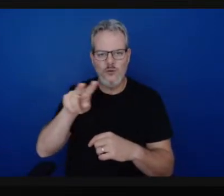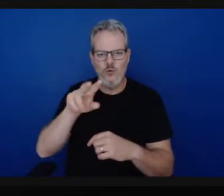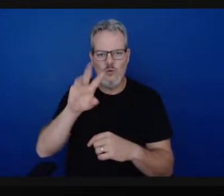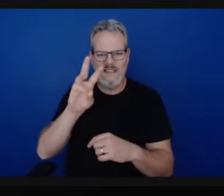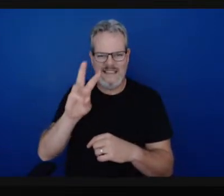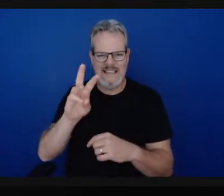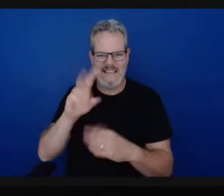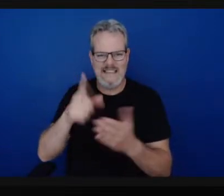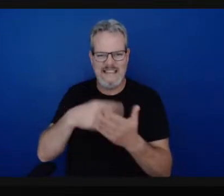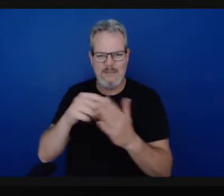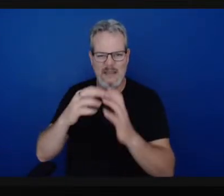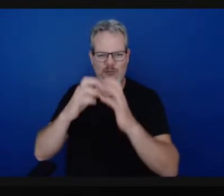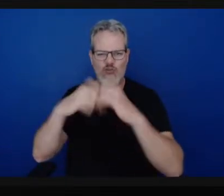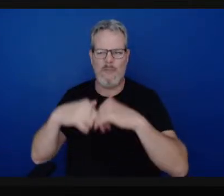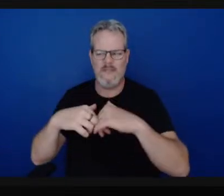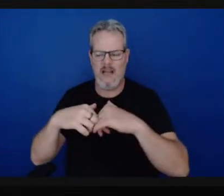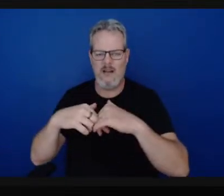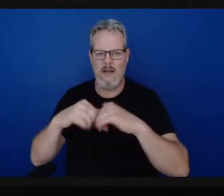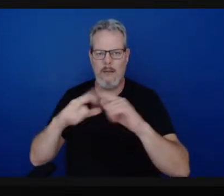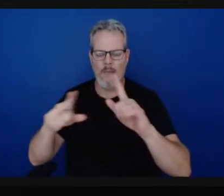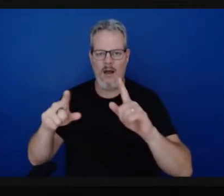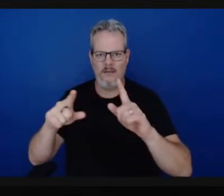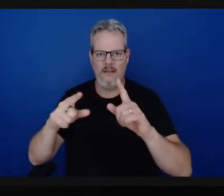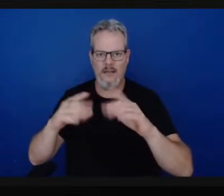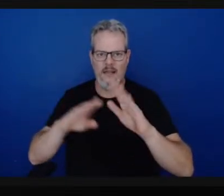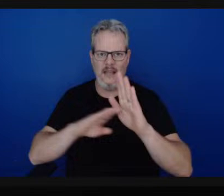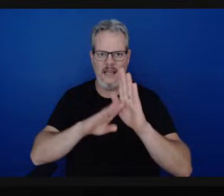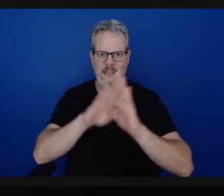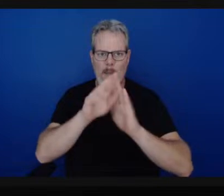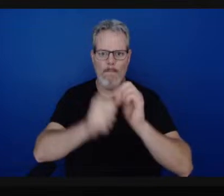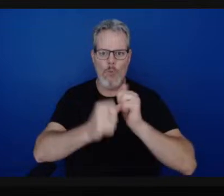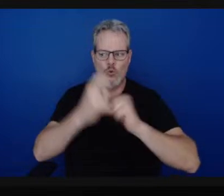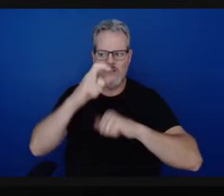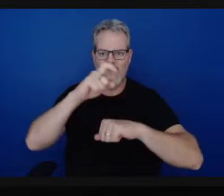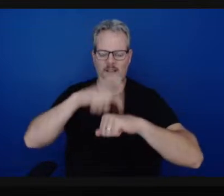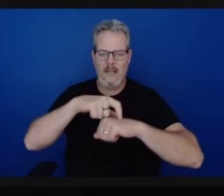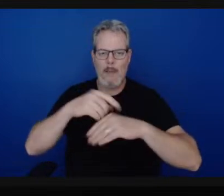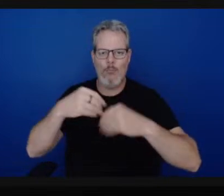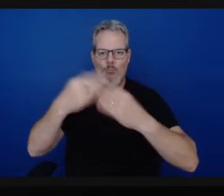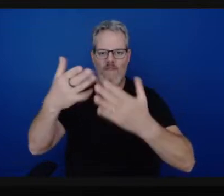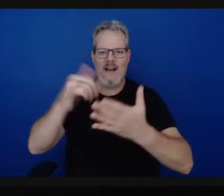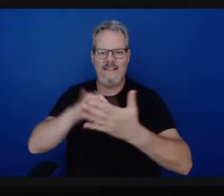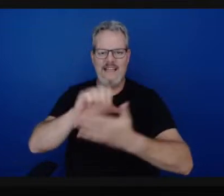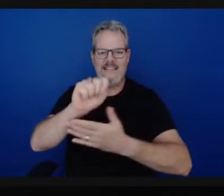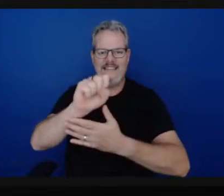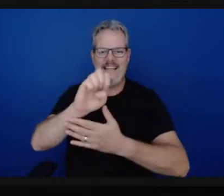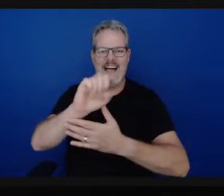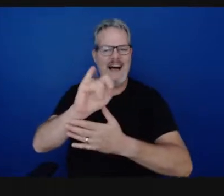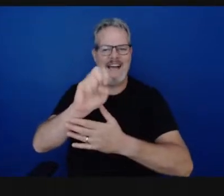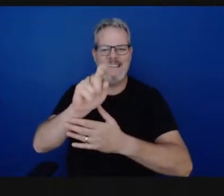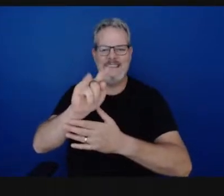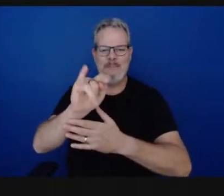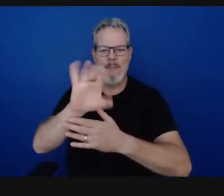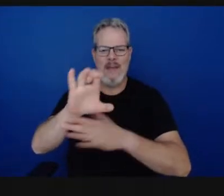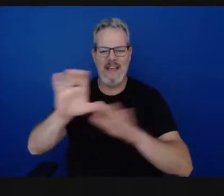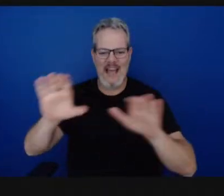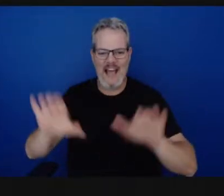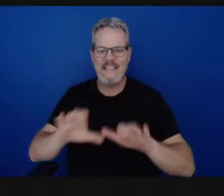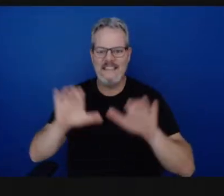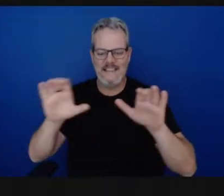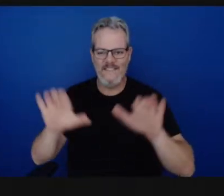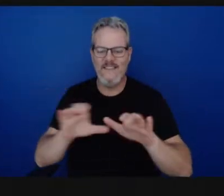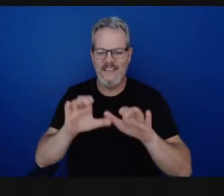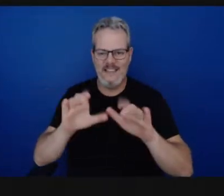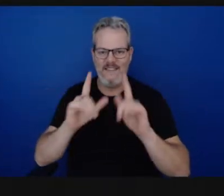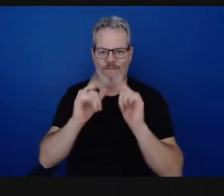it, but it gets up most of the time, right? And it provides the seismic activity, the current video streams,